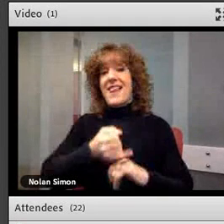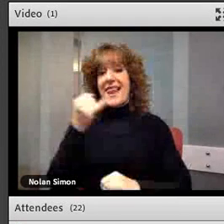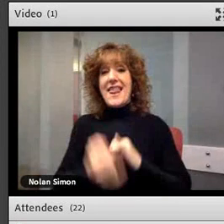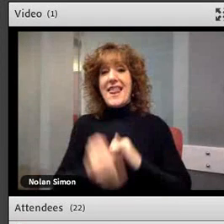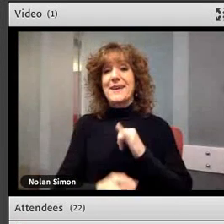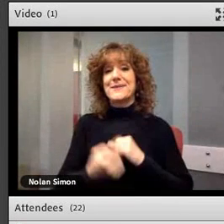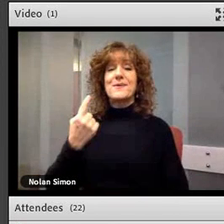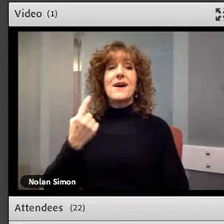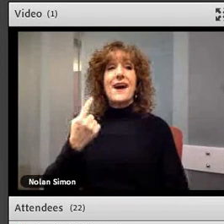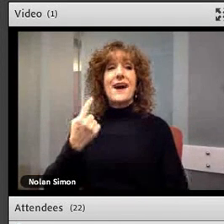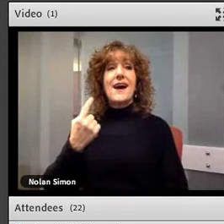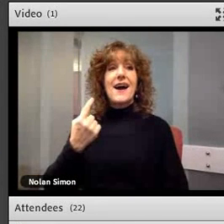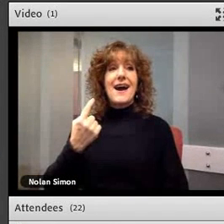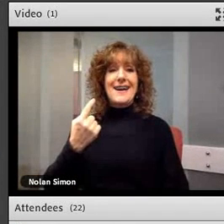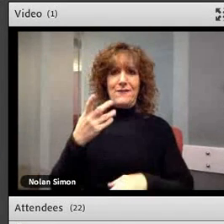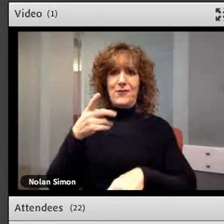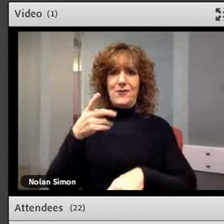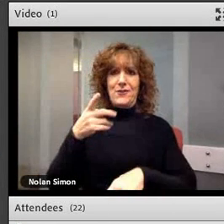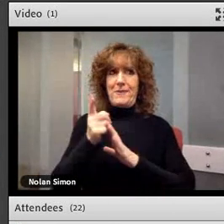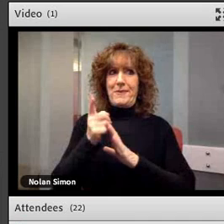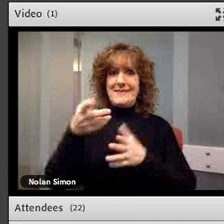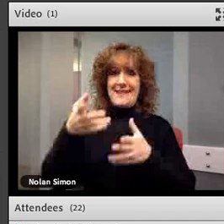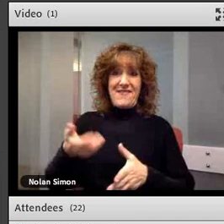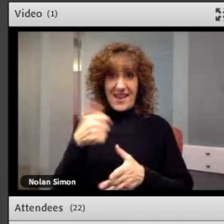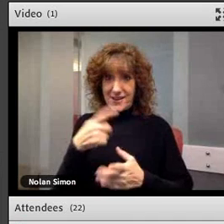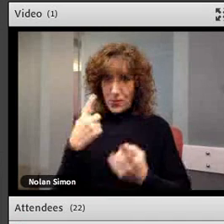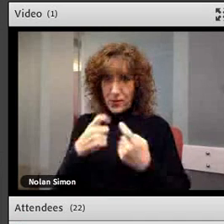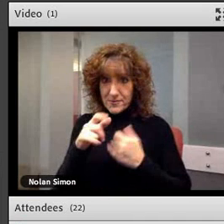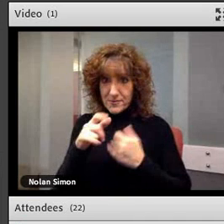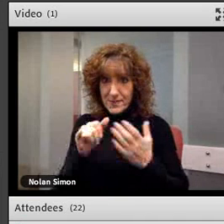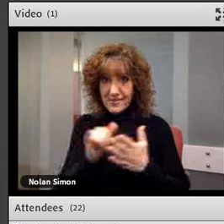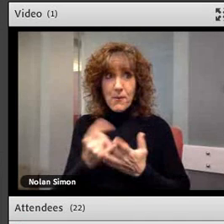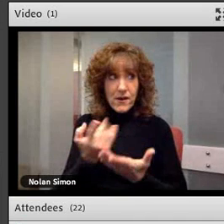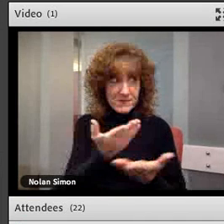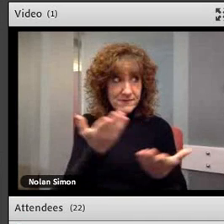last one, because we only have a few minutes, are there any questions on this one?